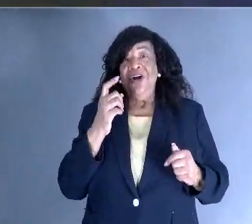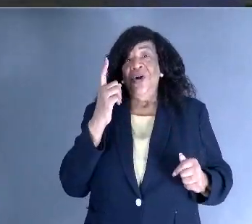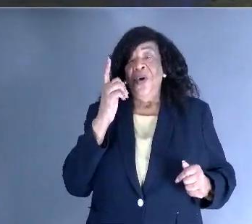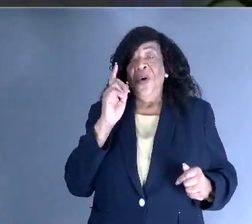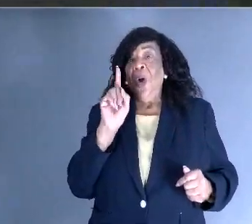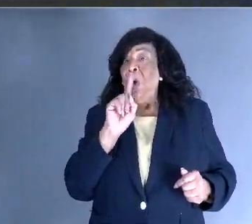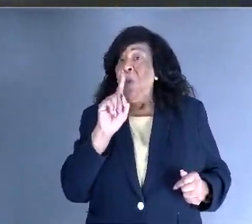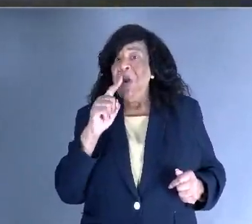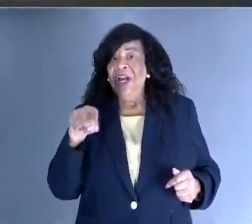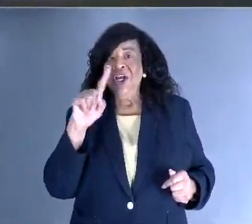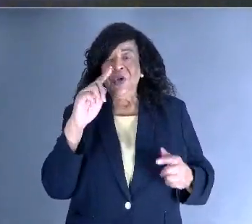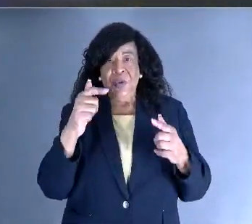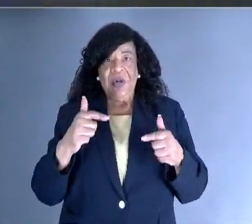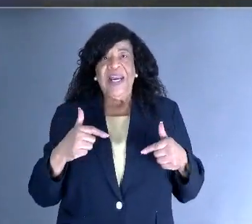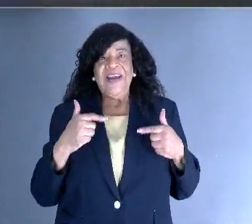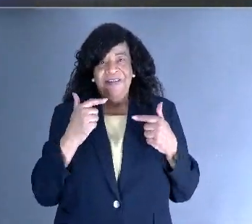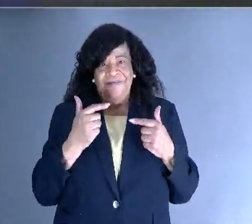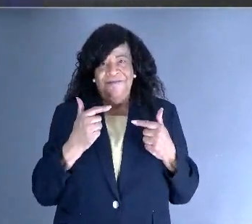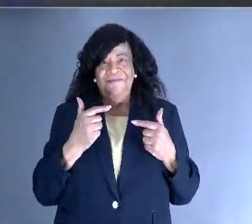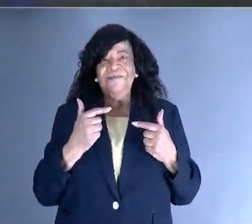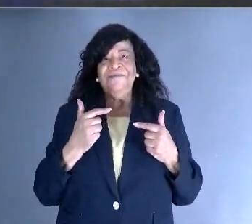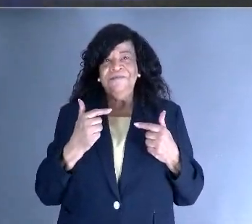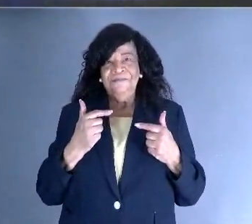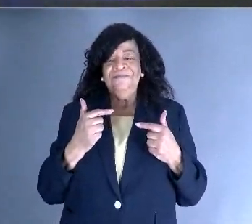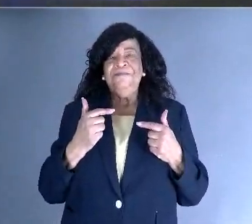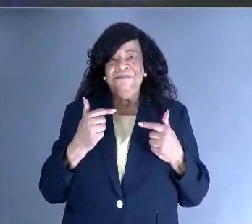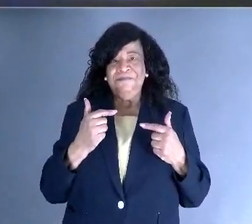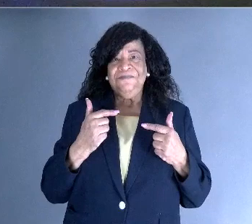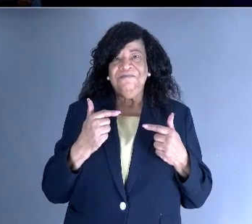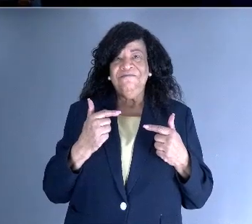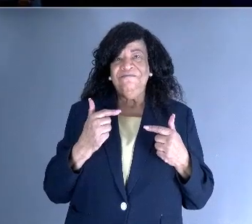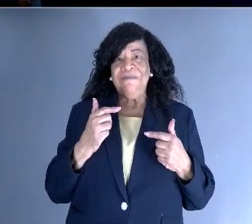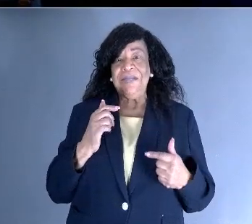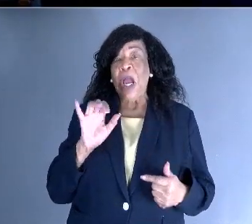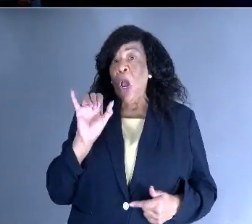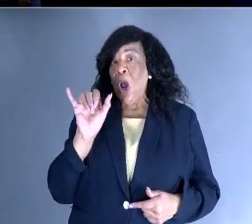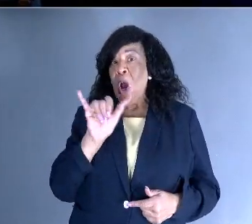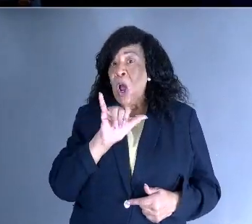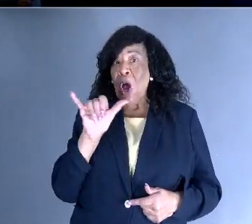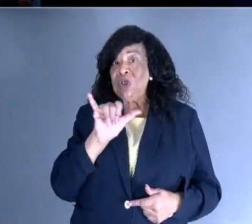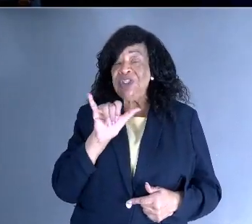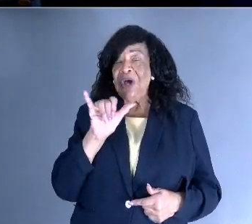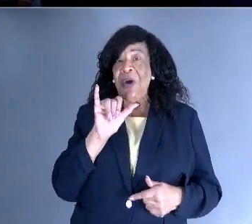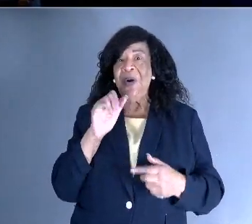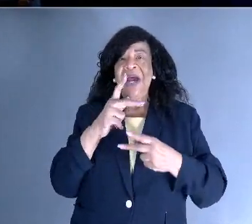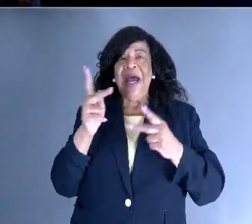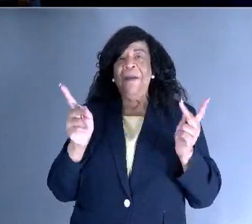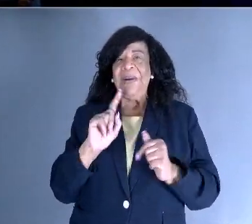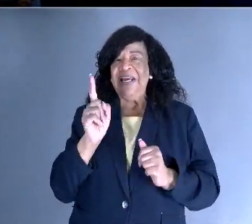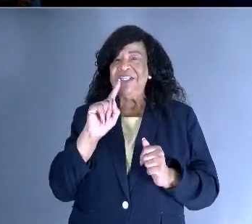live it's important it's also a place where God lives